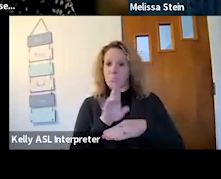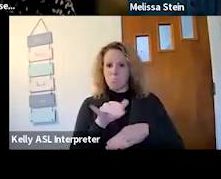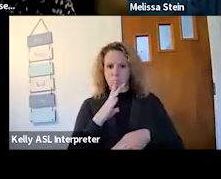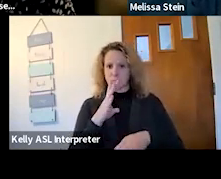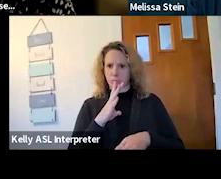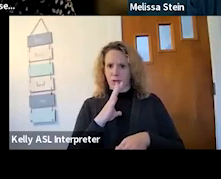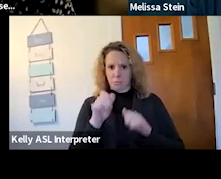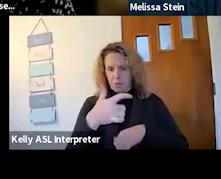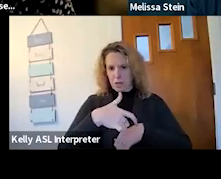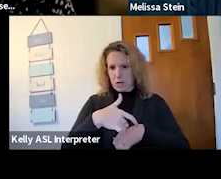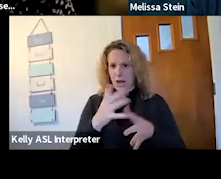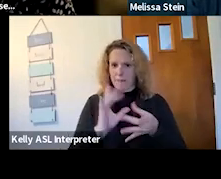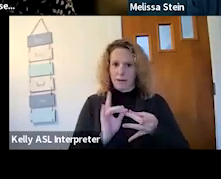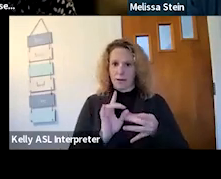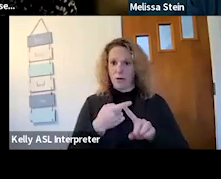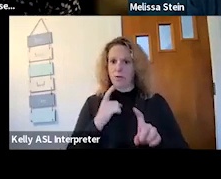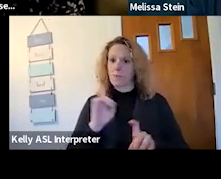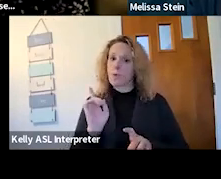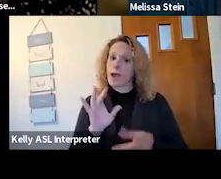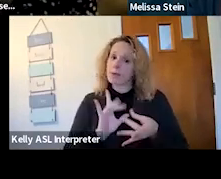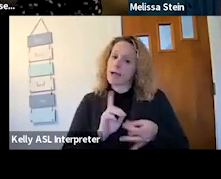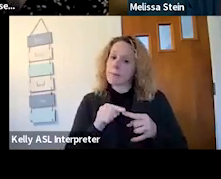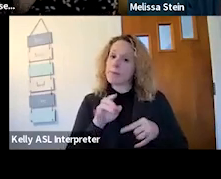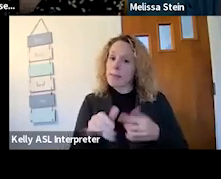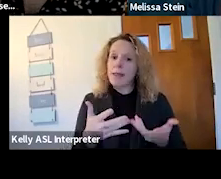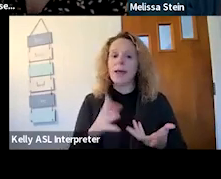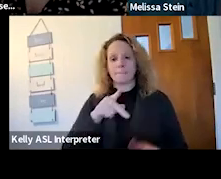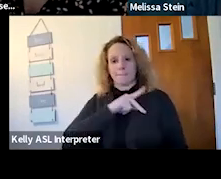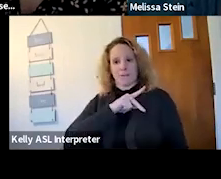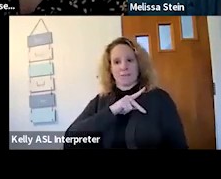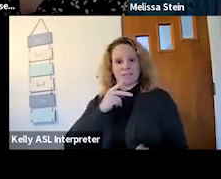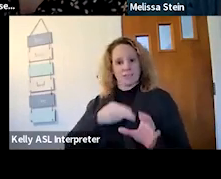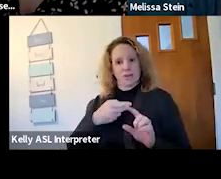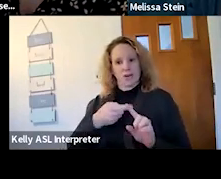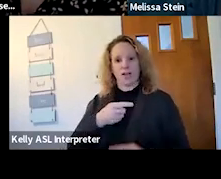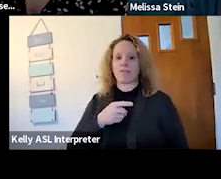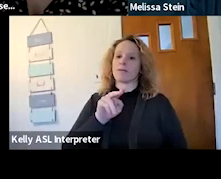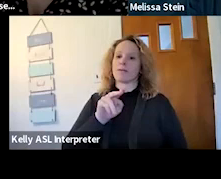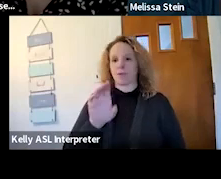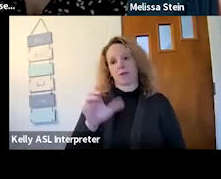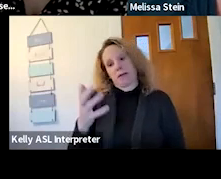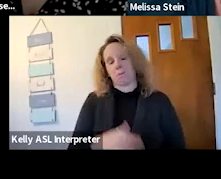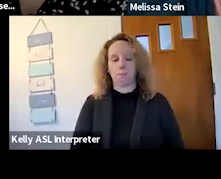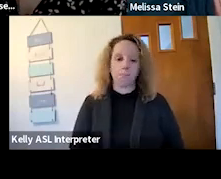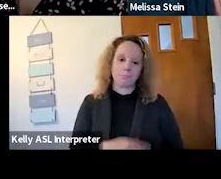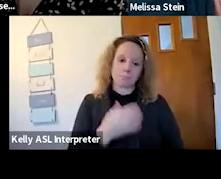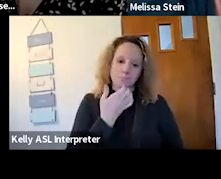introduce yourself, share where you're joining us from. I personally am joining from Charlotte, North Carolina.